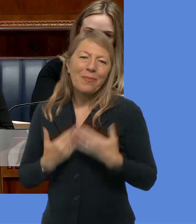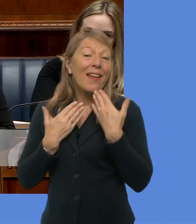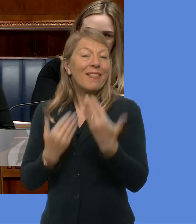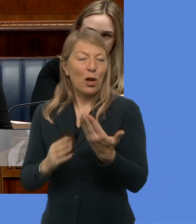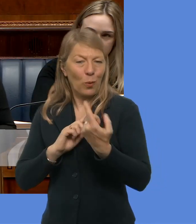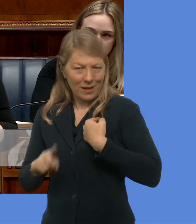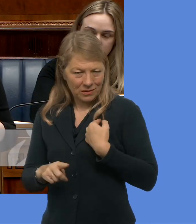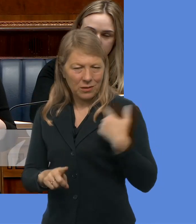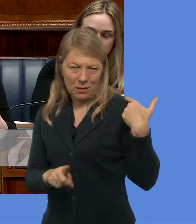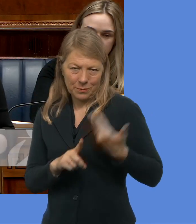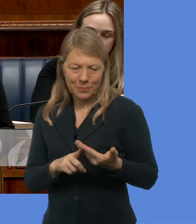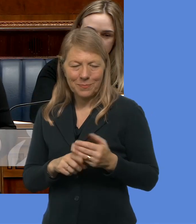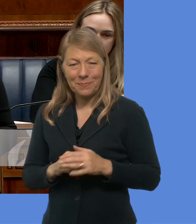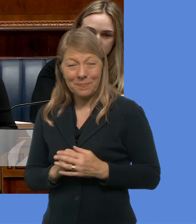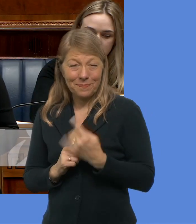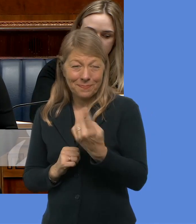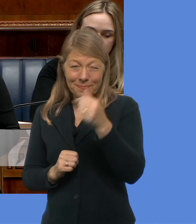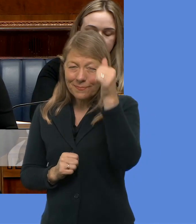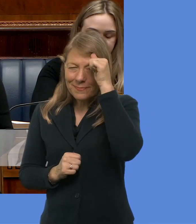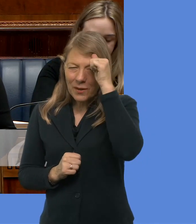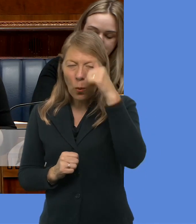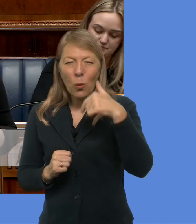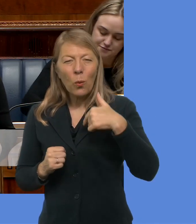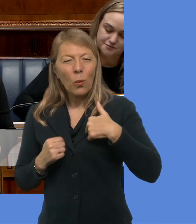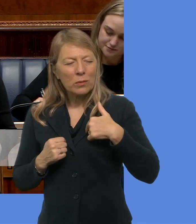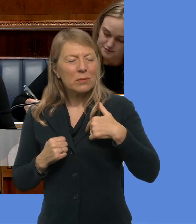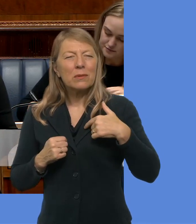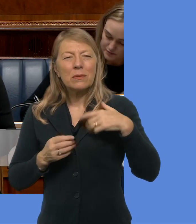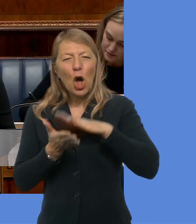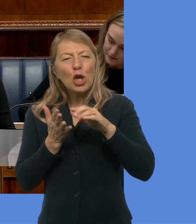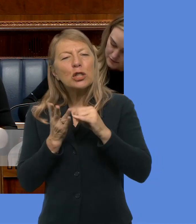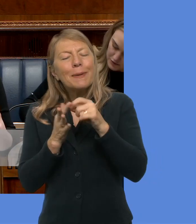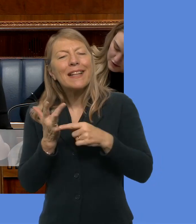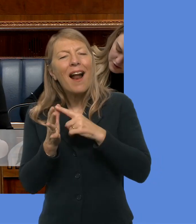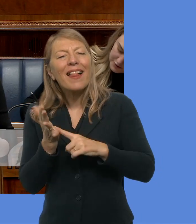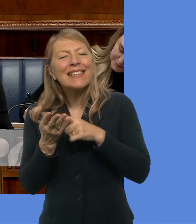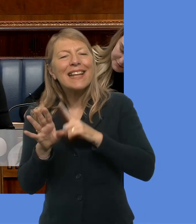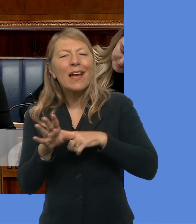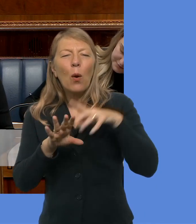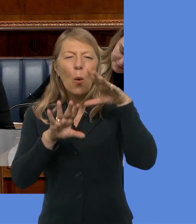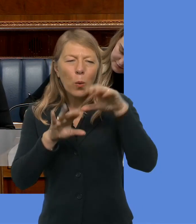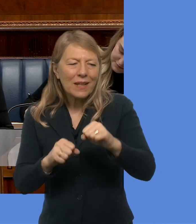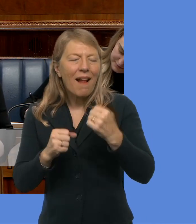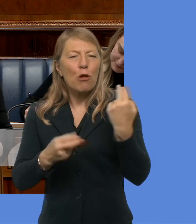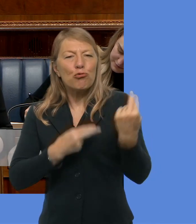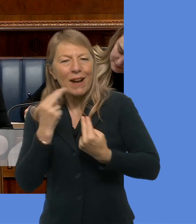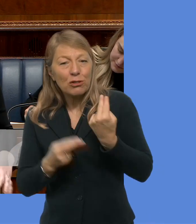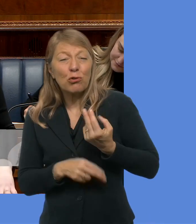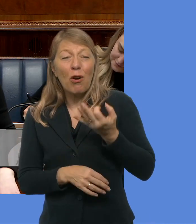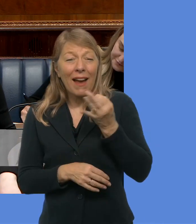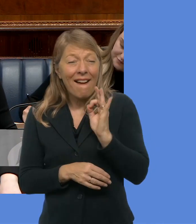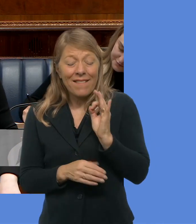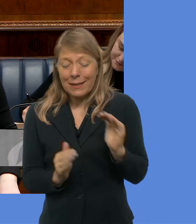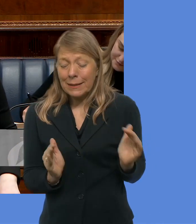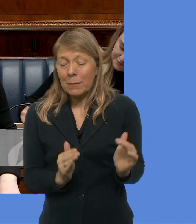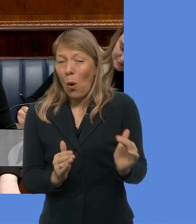acutely aware that our hospitality industry, and indeed our small businesses on the high street, are suffering, and one of the